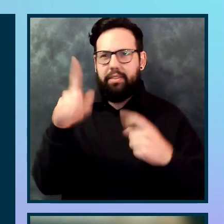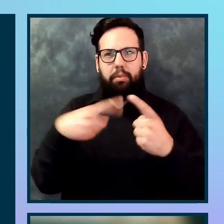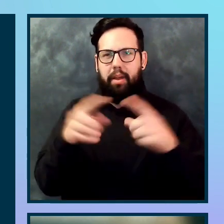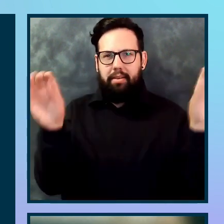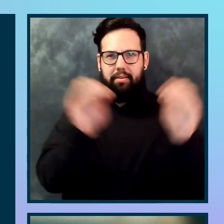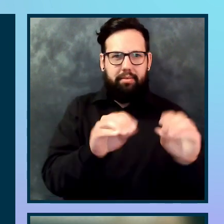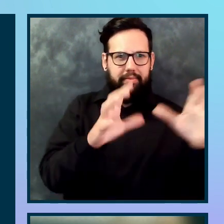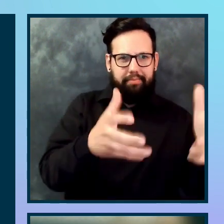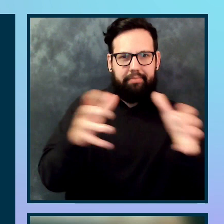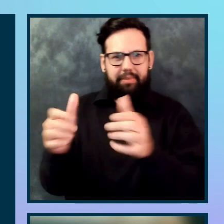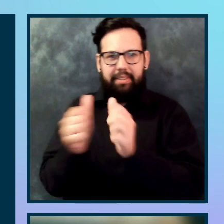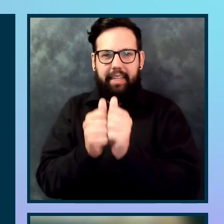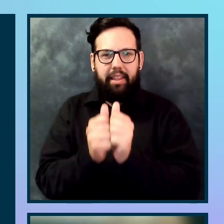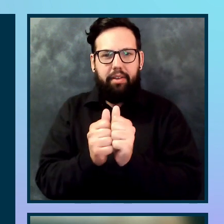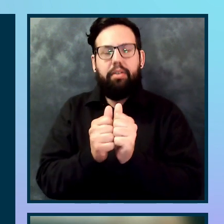way.